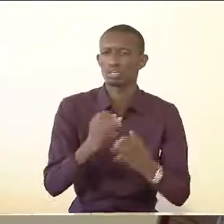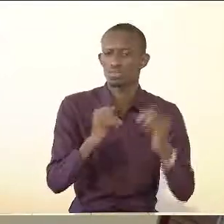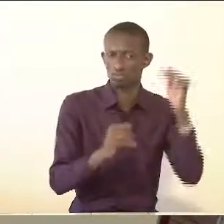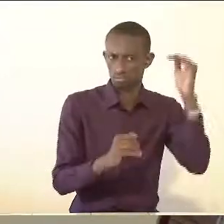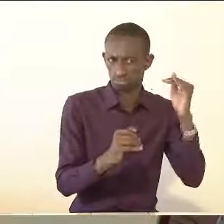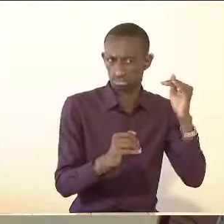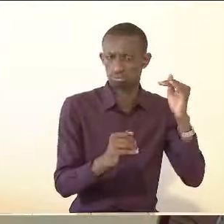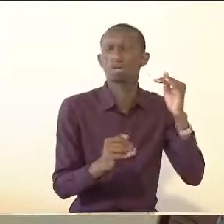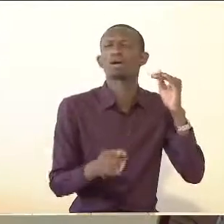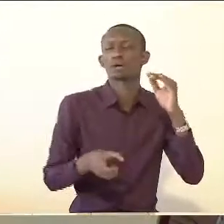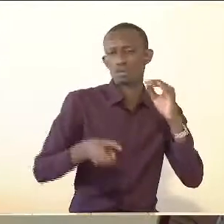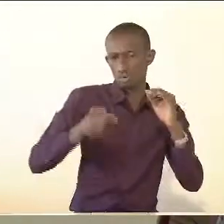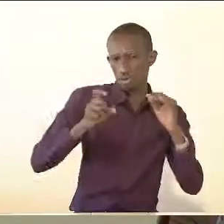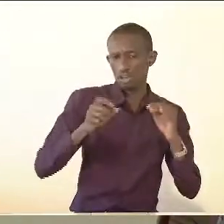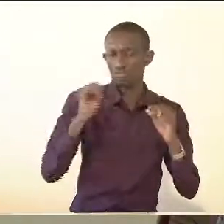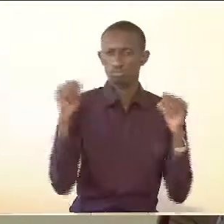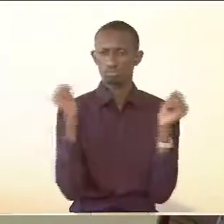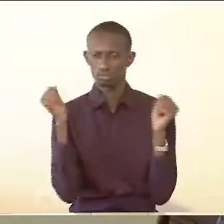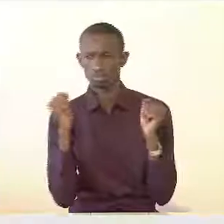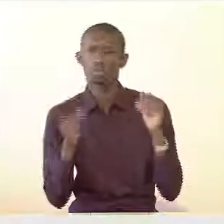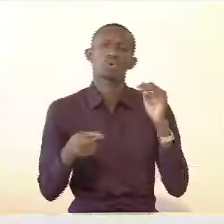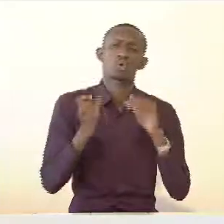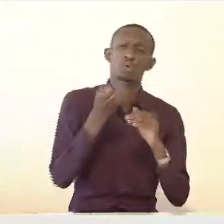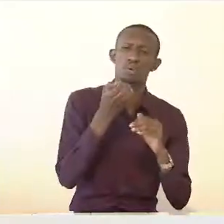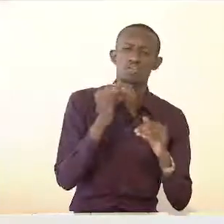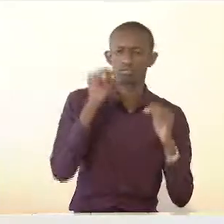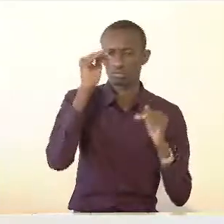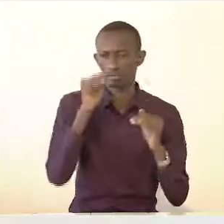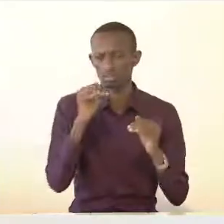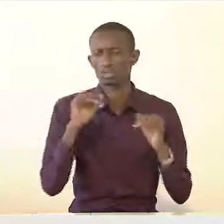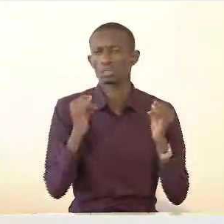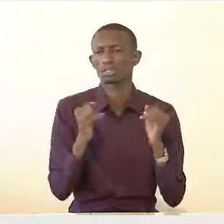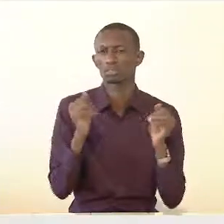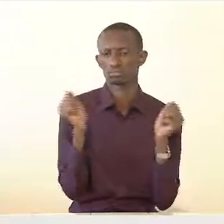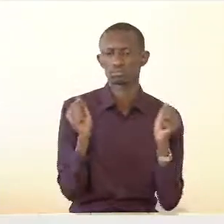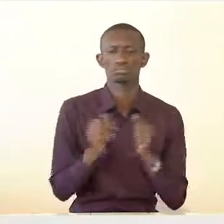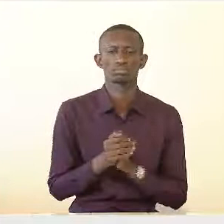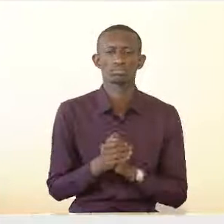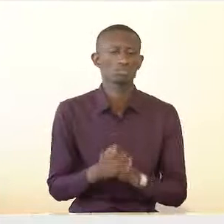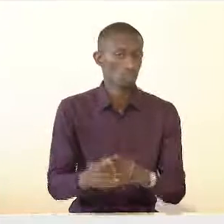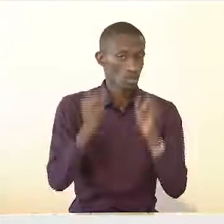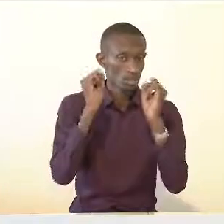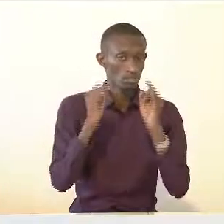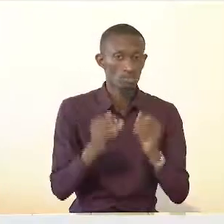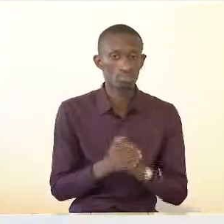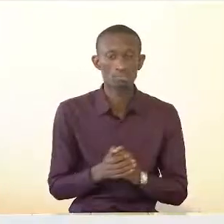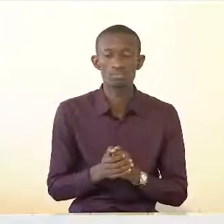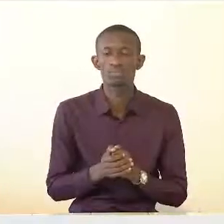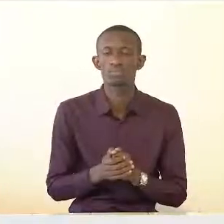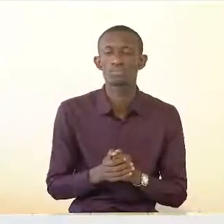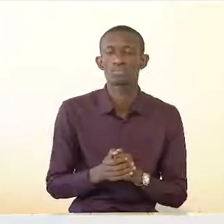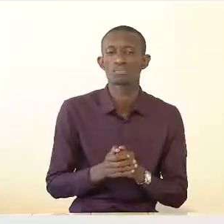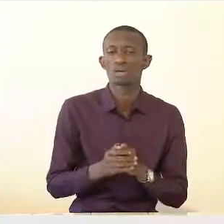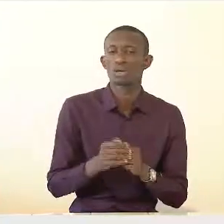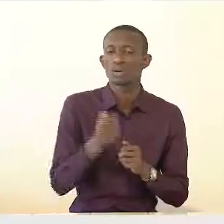temperature. Let's talk about, I said, if the core temperature decreases, or if